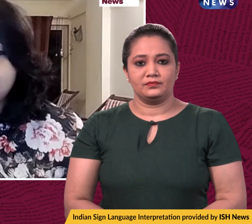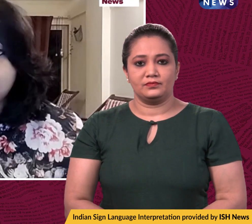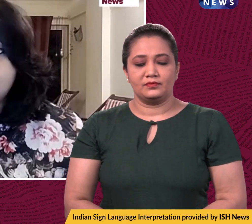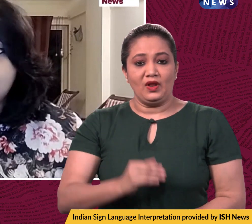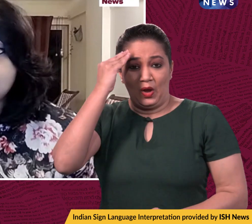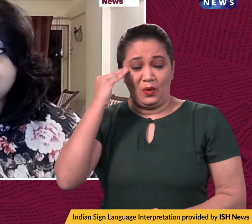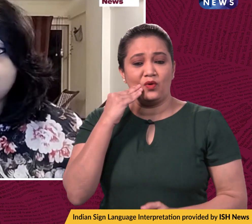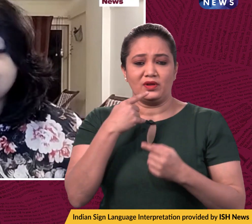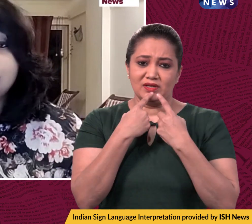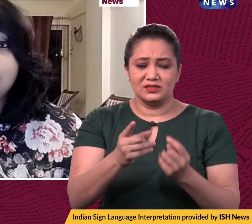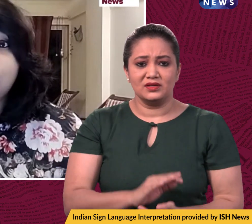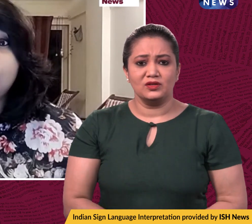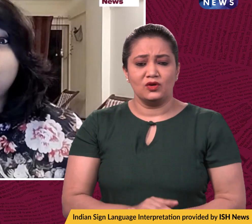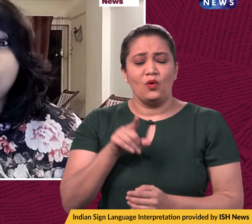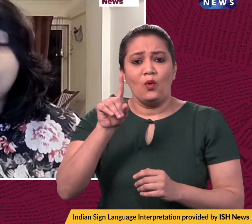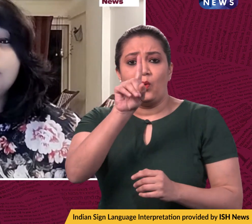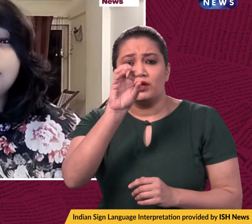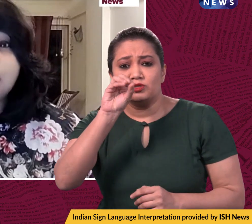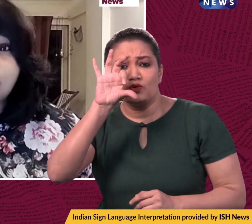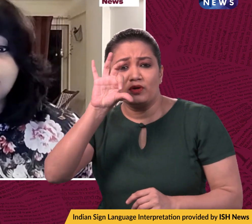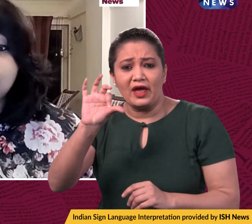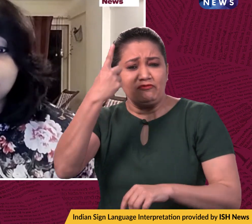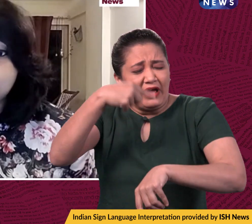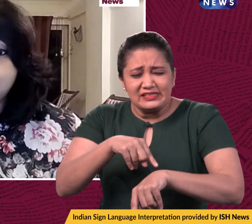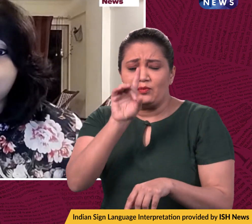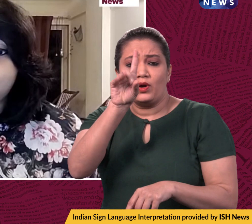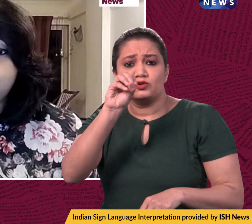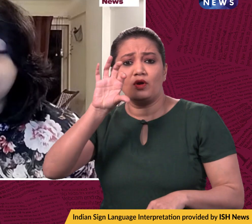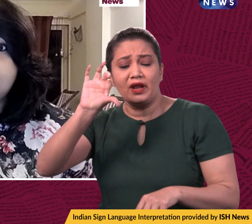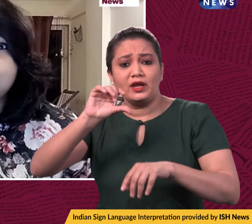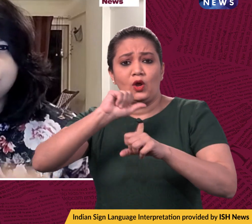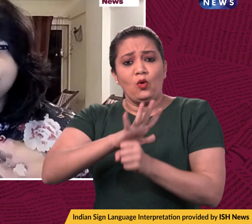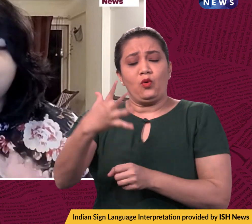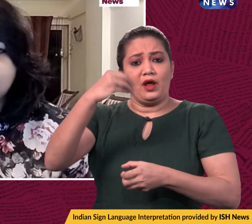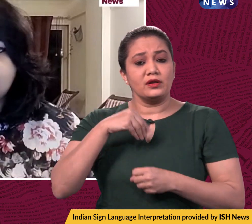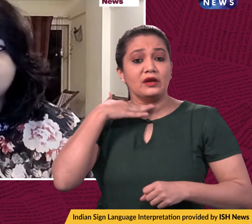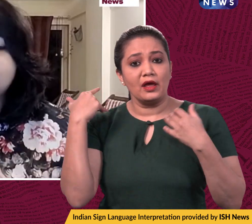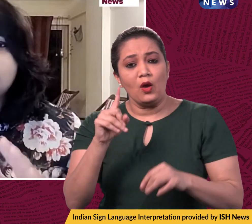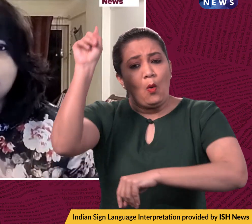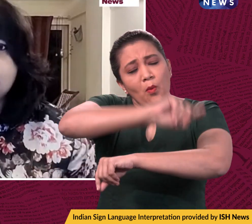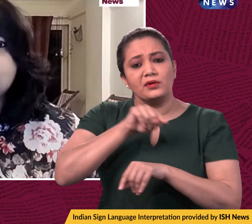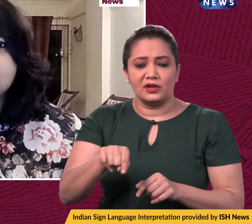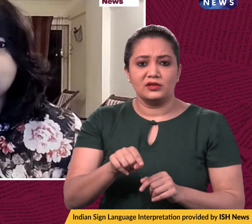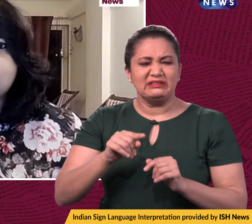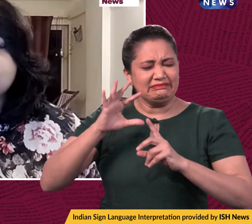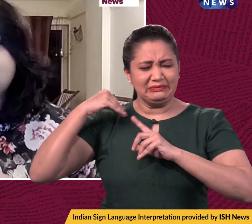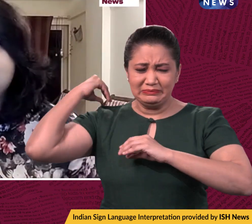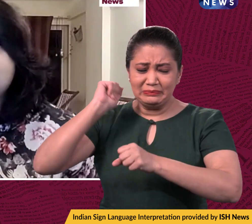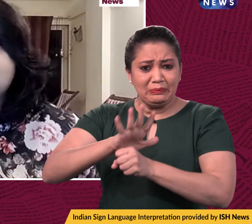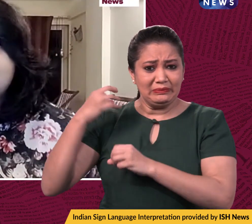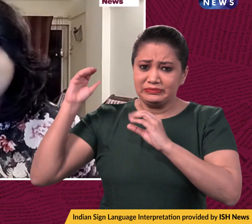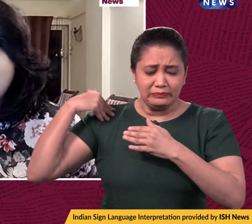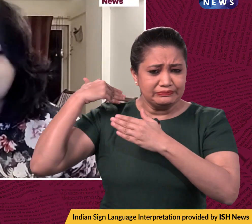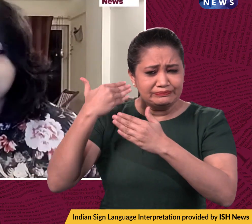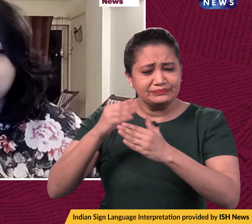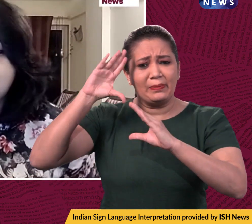South Korea has reported a record 109 deaths from COVID in just one day, the deadliest since the